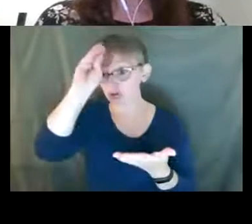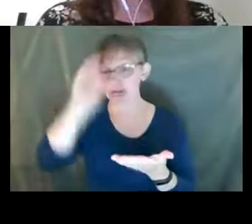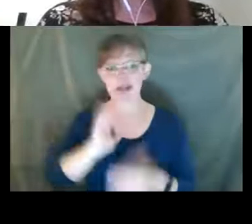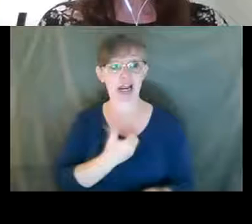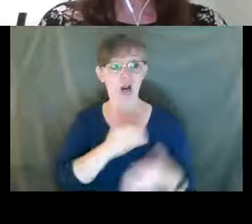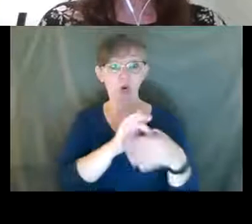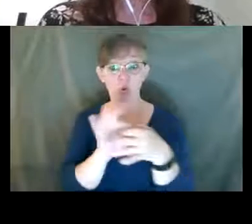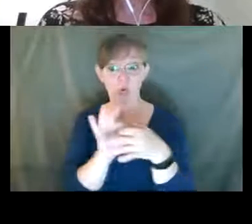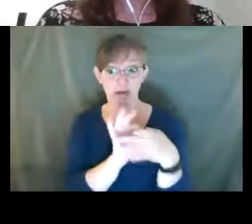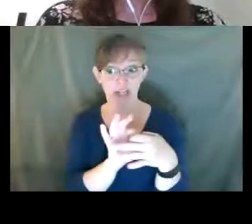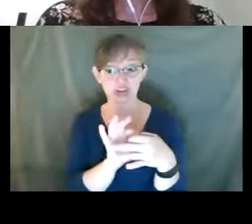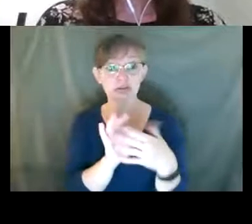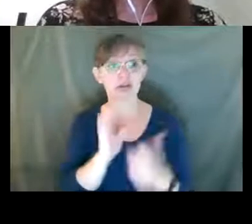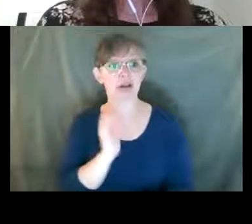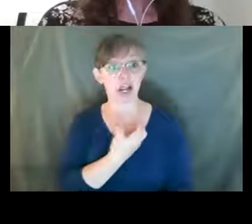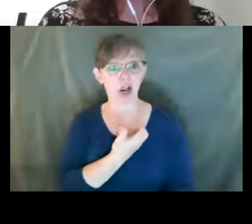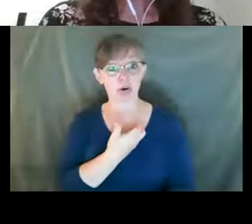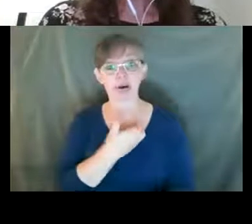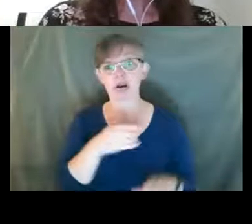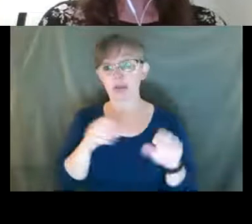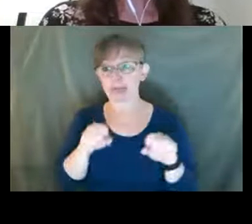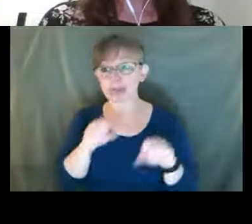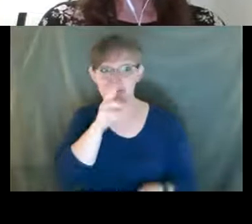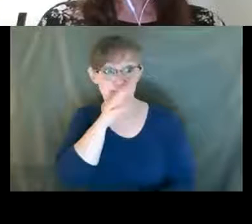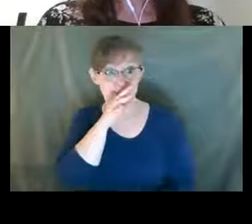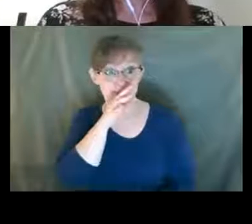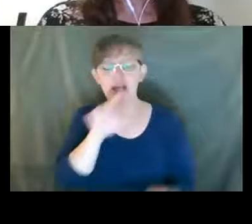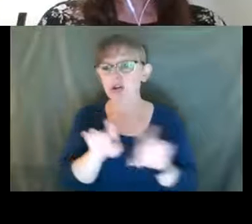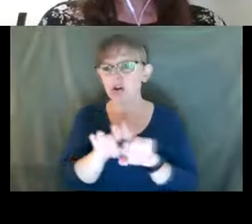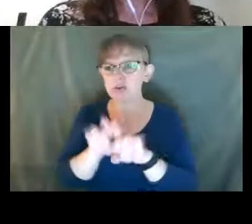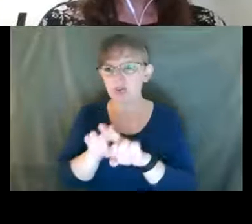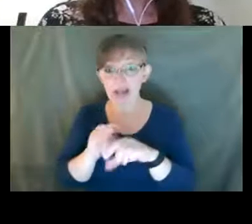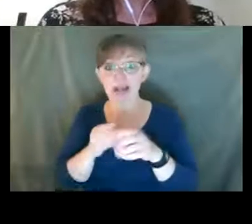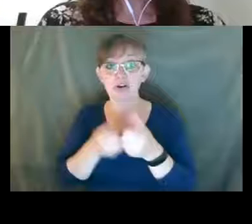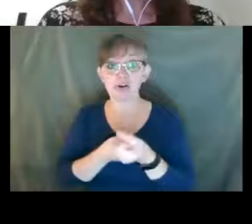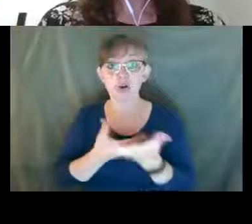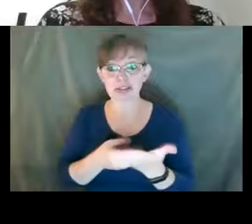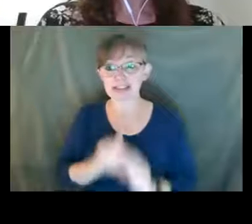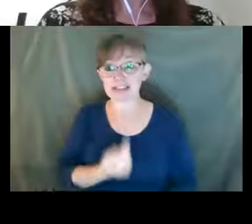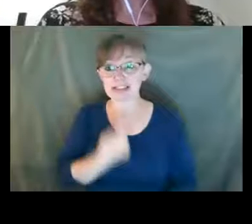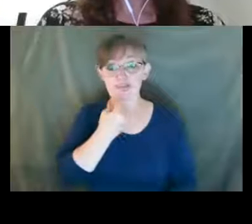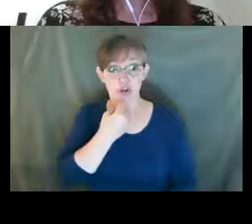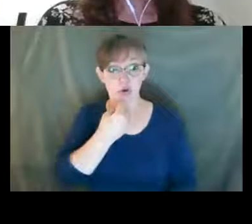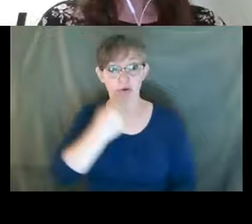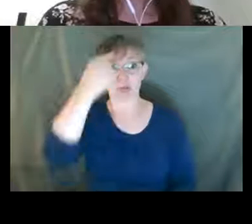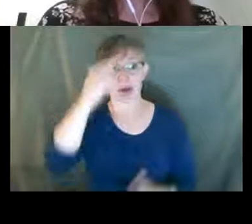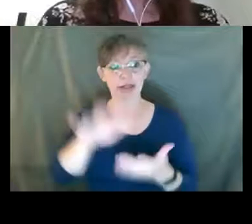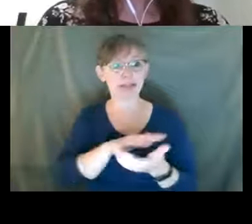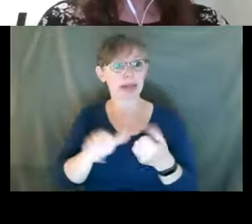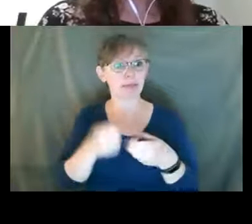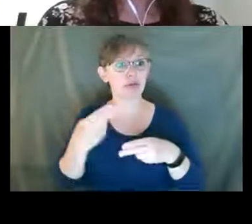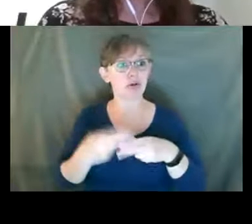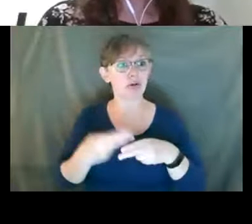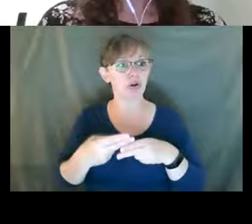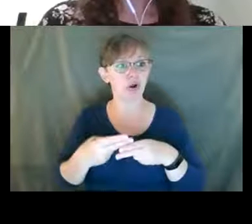and speech, which can also lead to severe brain damage, known as Korsakoff syndrome, also